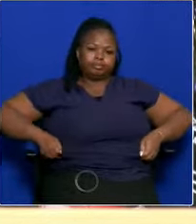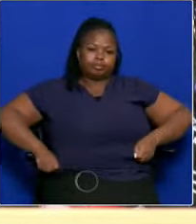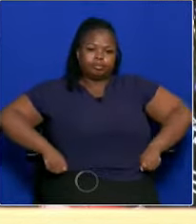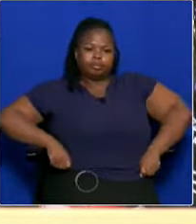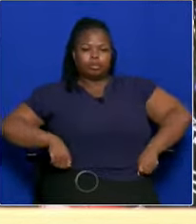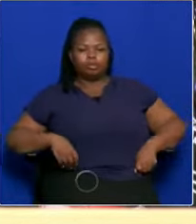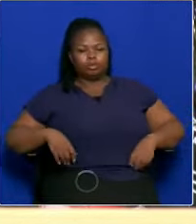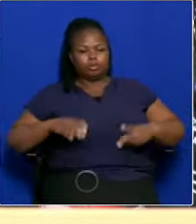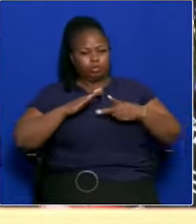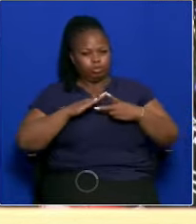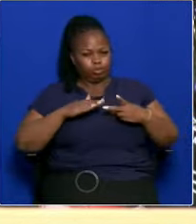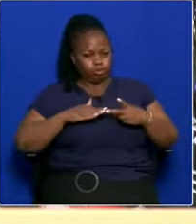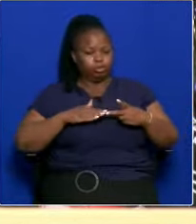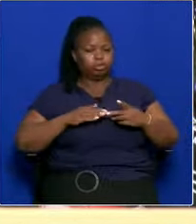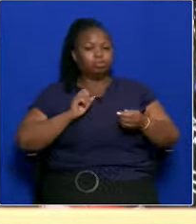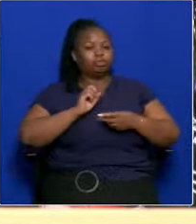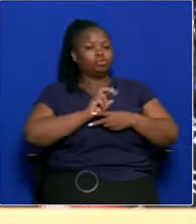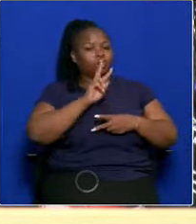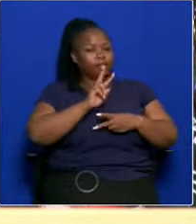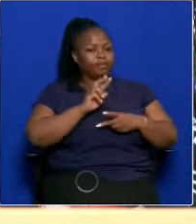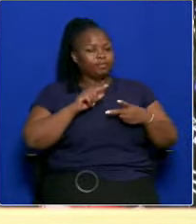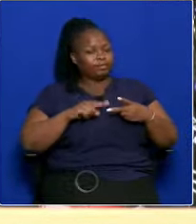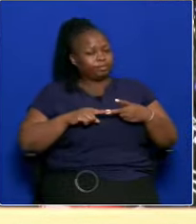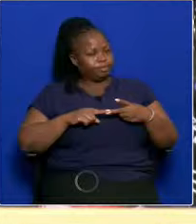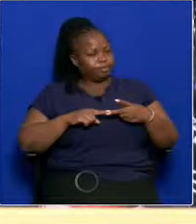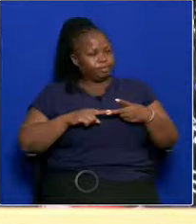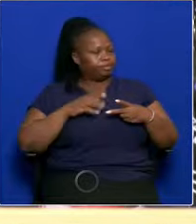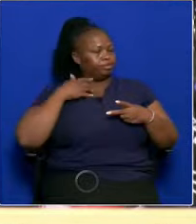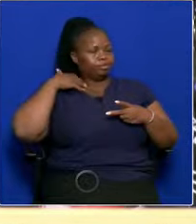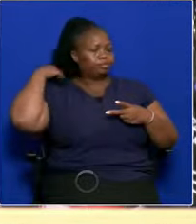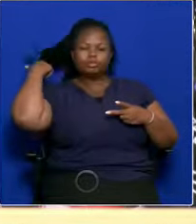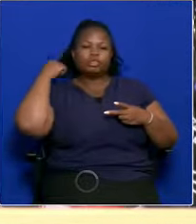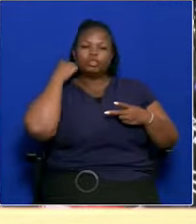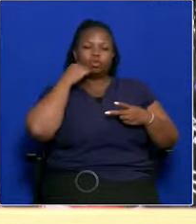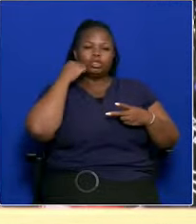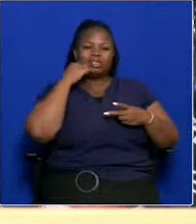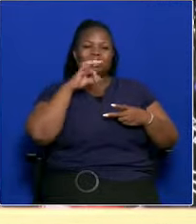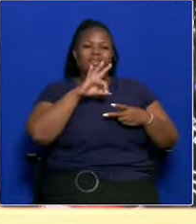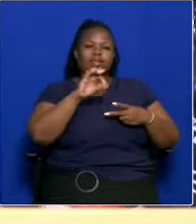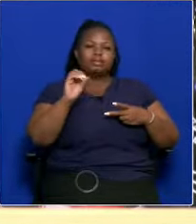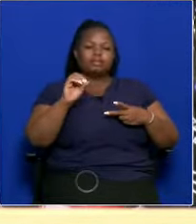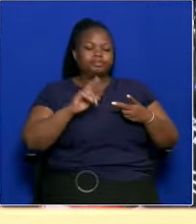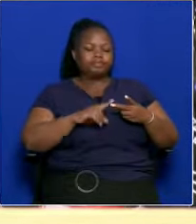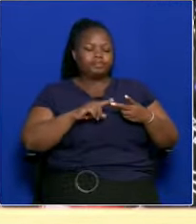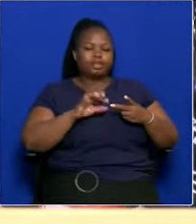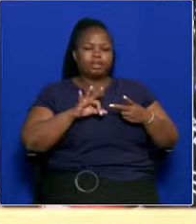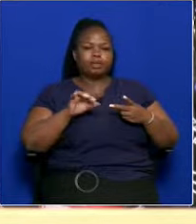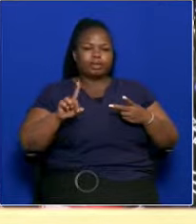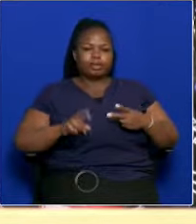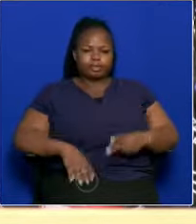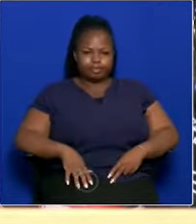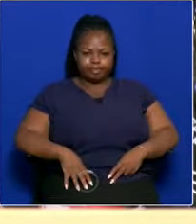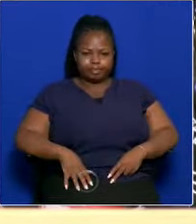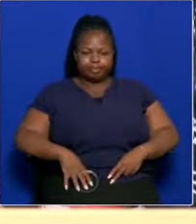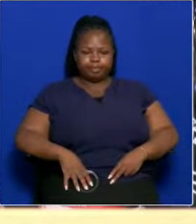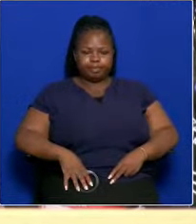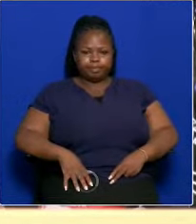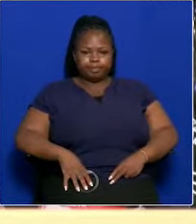the 12th and, sorry, my apologies, the 30th and the 31st of